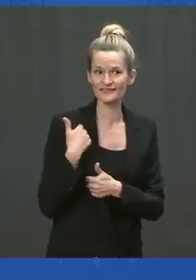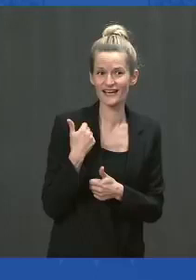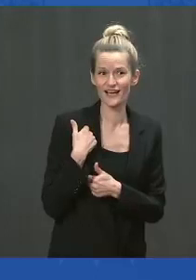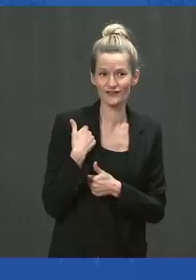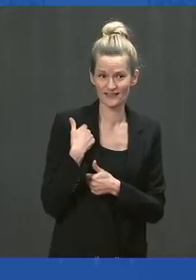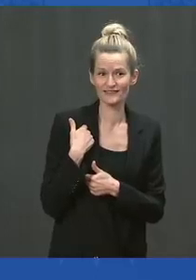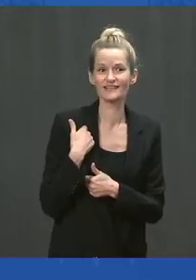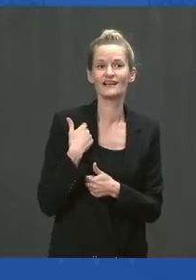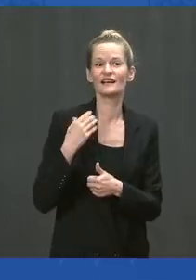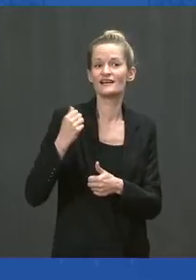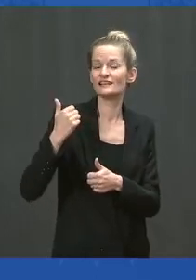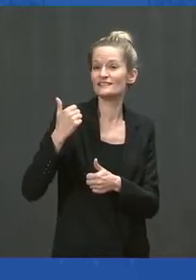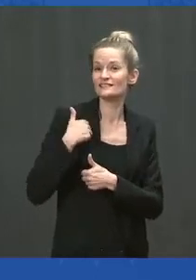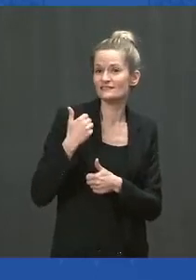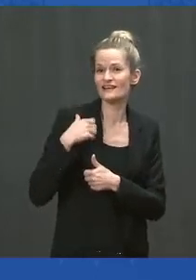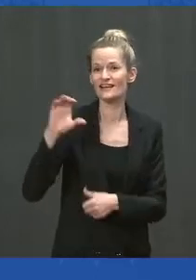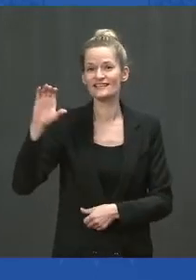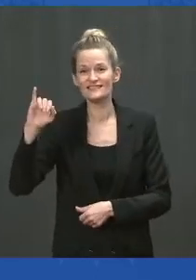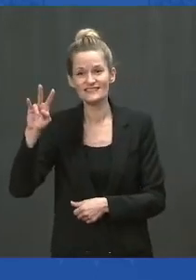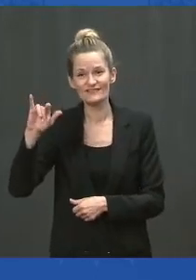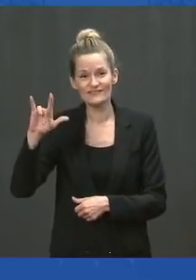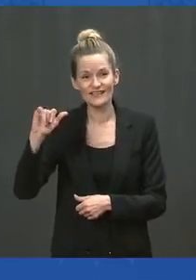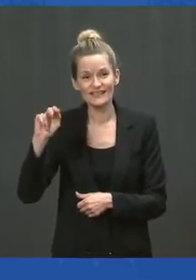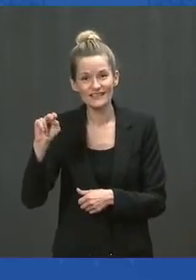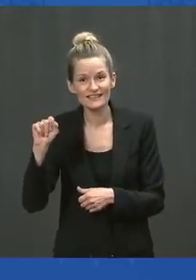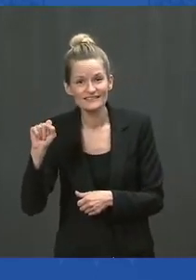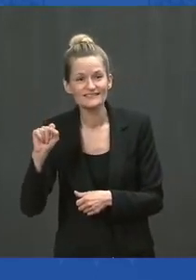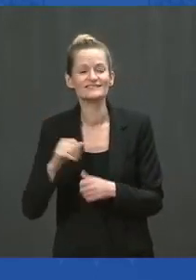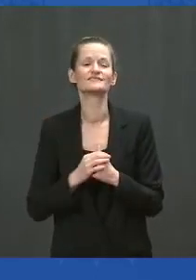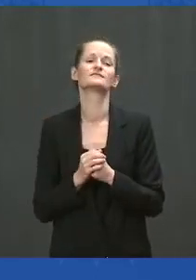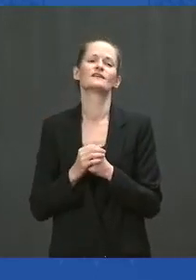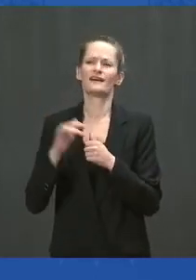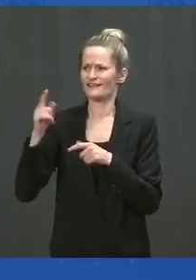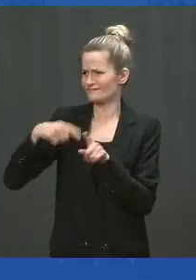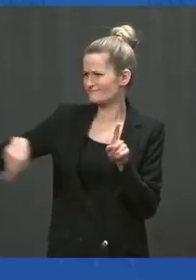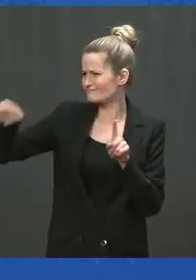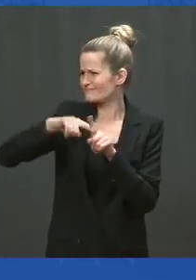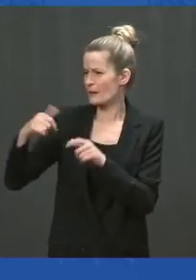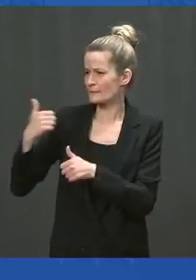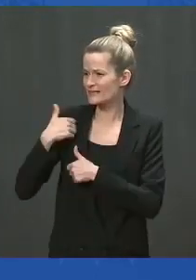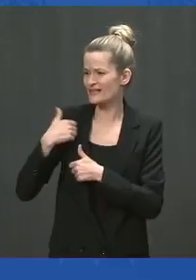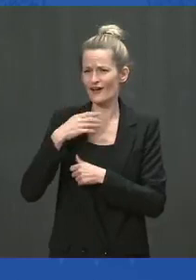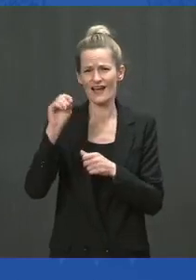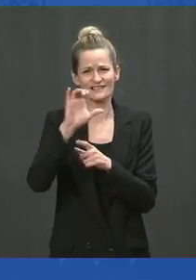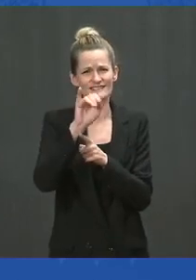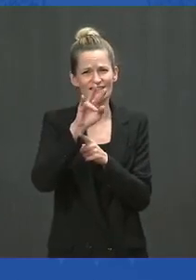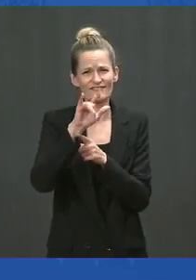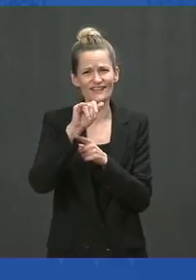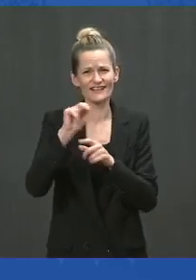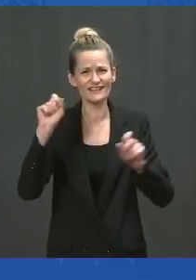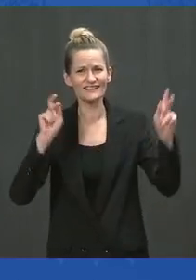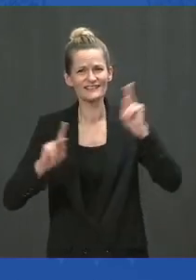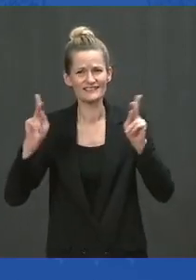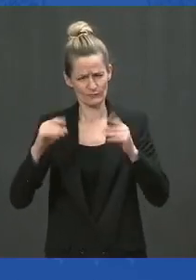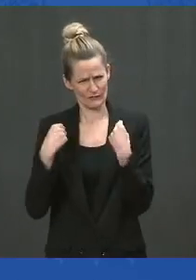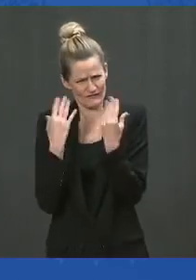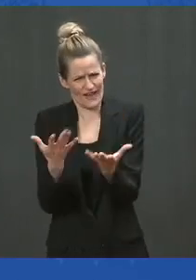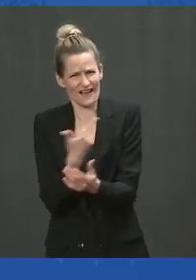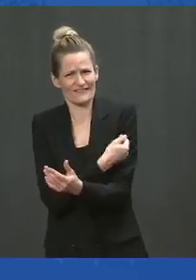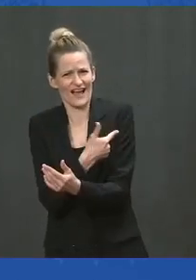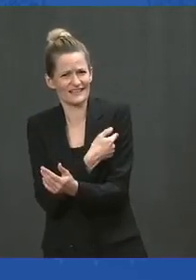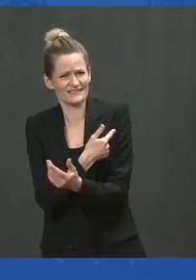history to get 220 million shots into people's arms in the first 100 days in